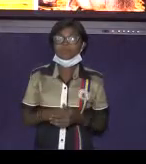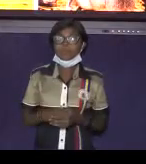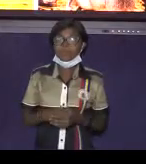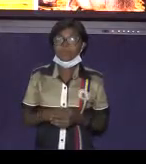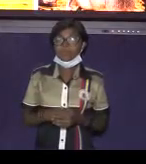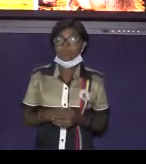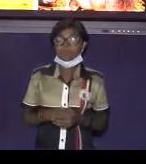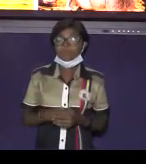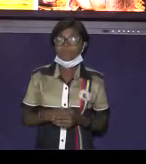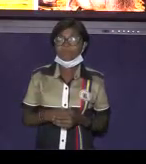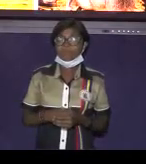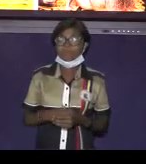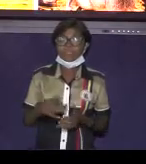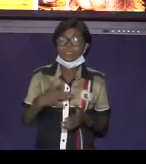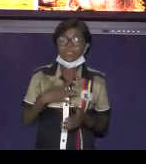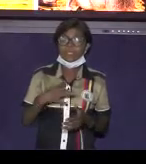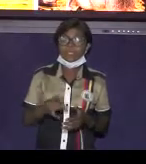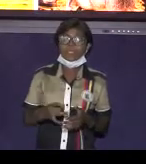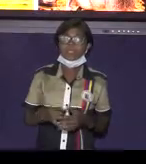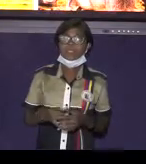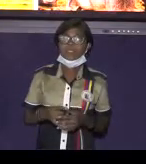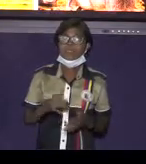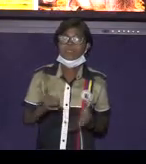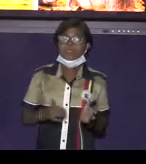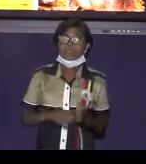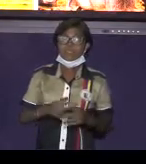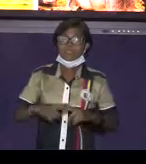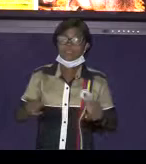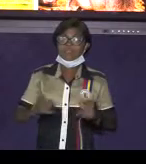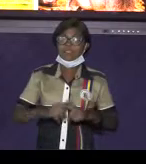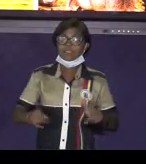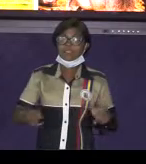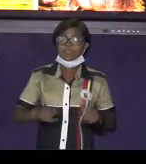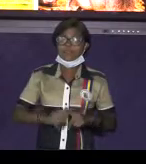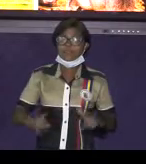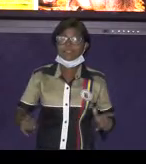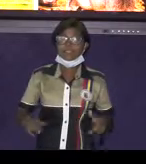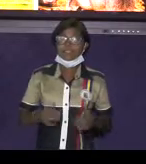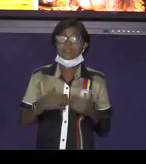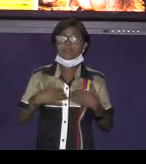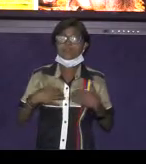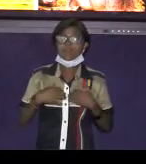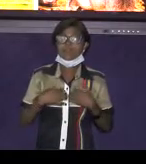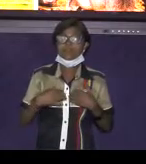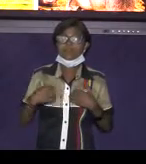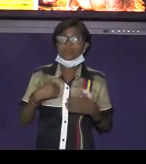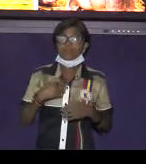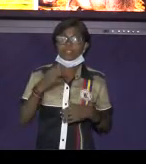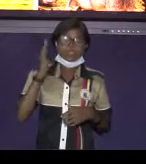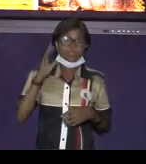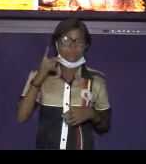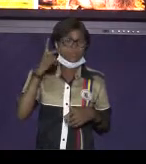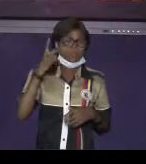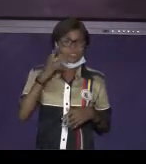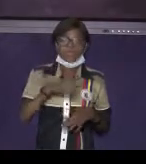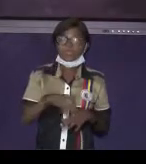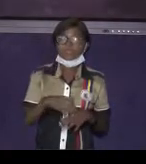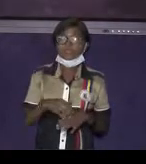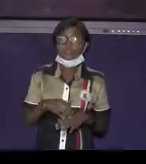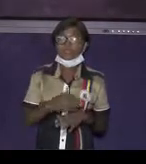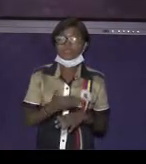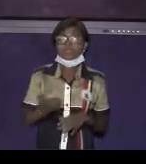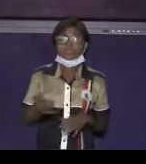adapted in Nigeria. Like these are different kinds of animals. We shall look at